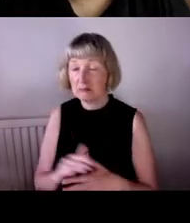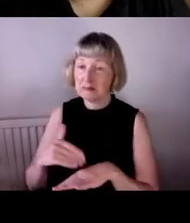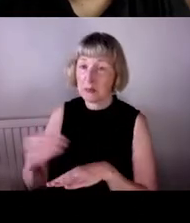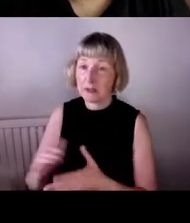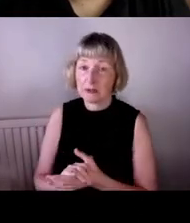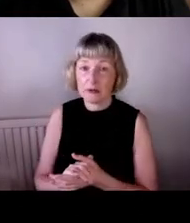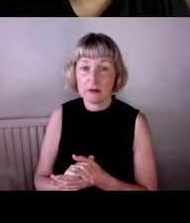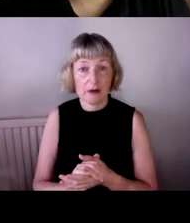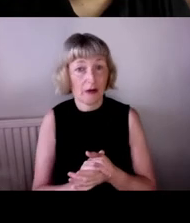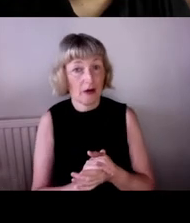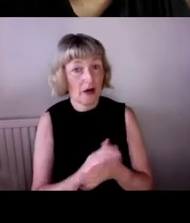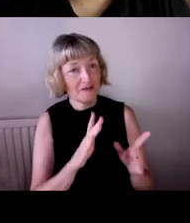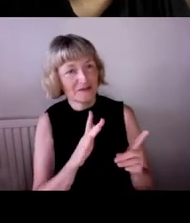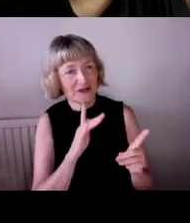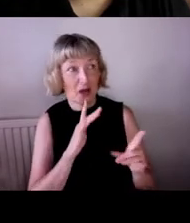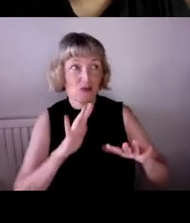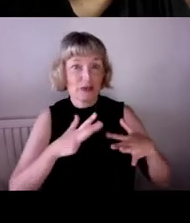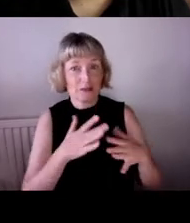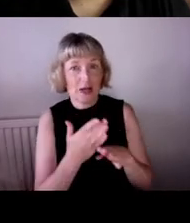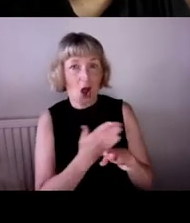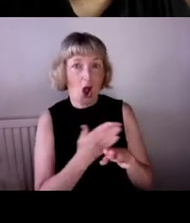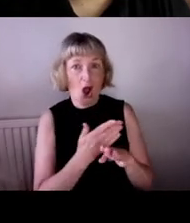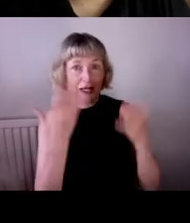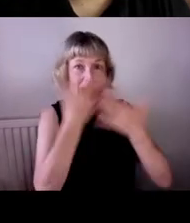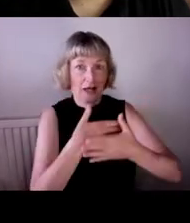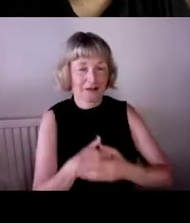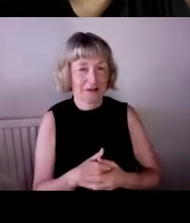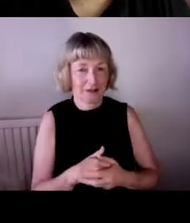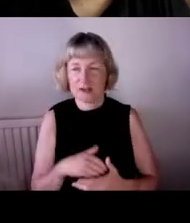At least we're in for a reasonably early night. Yes.